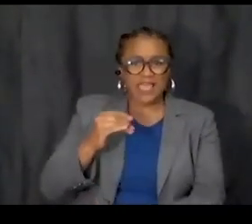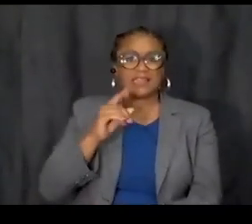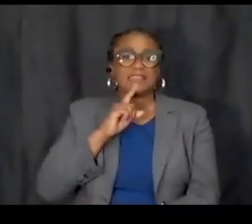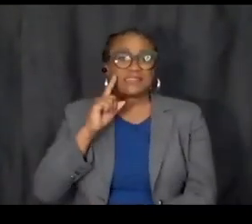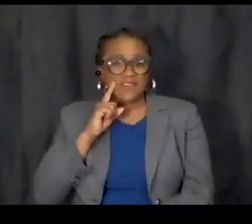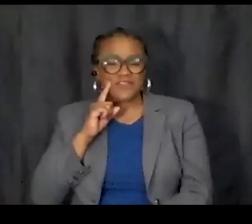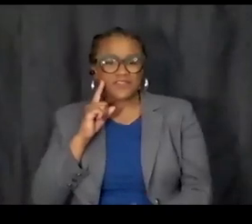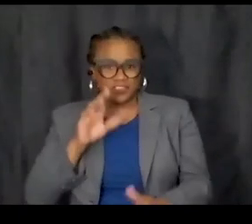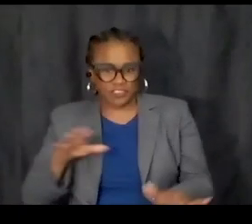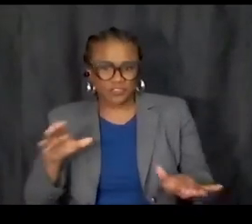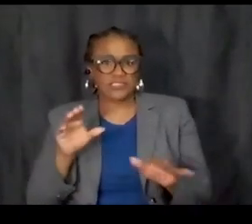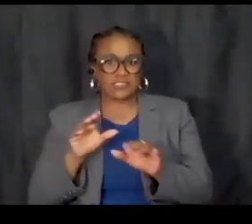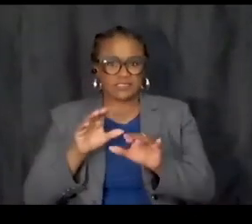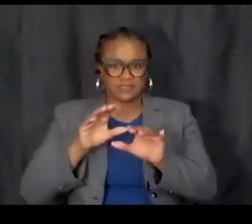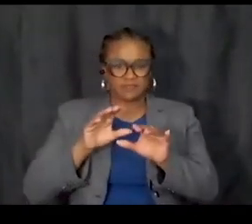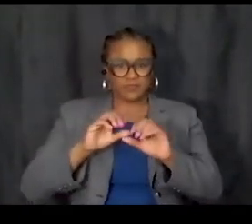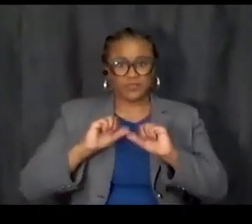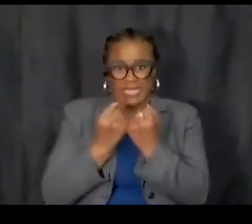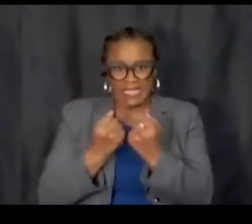Society. The floor is yours, Raymond.